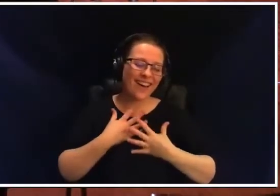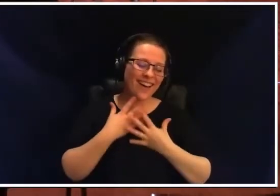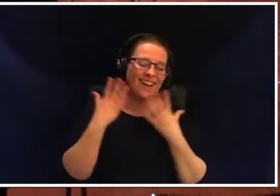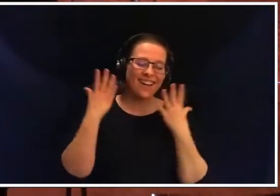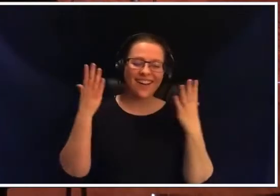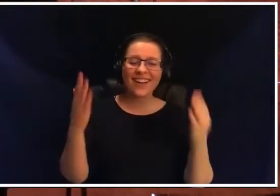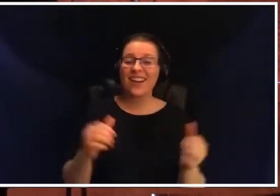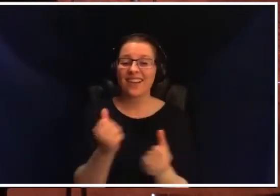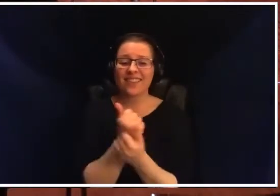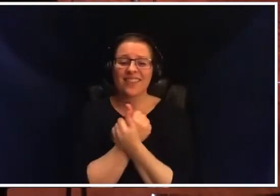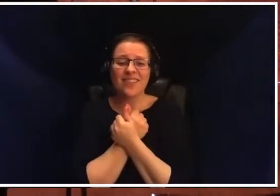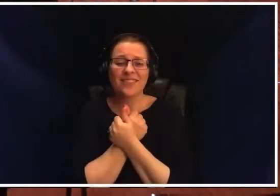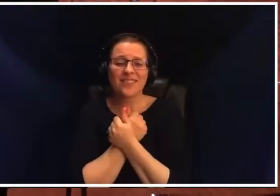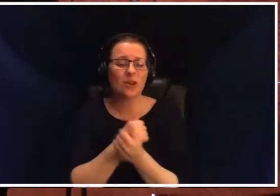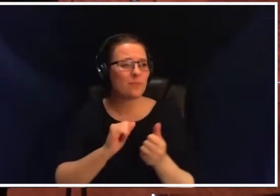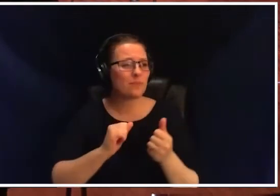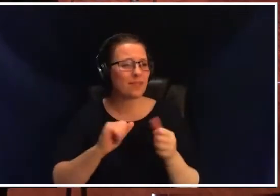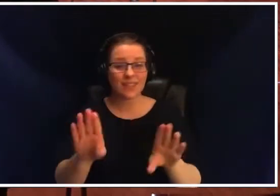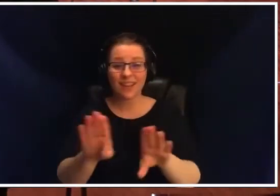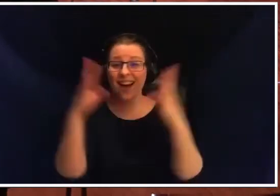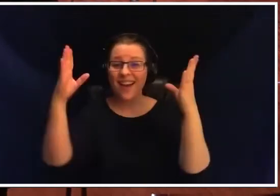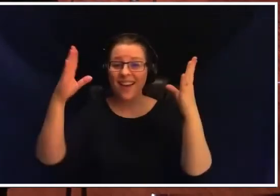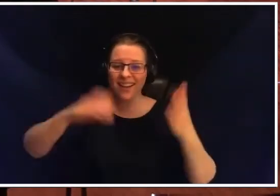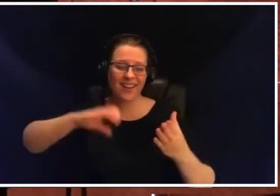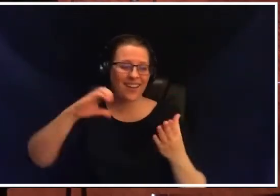door. Love's an open